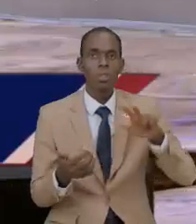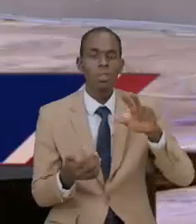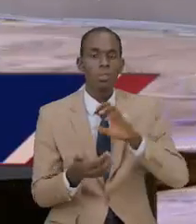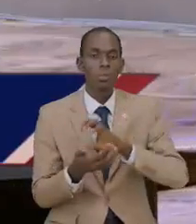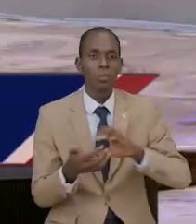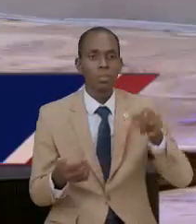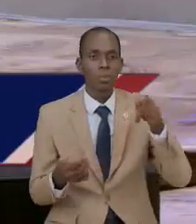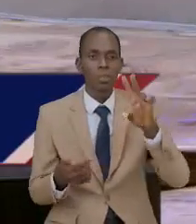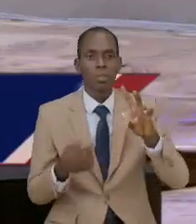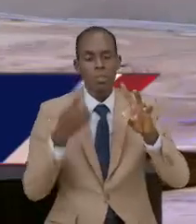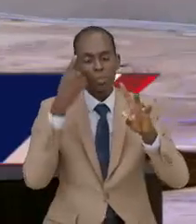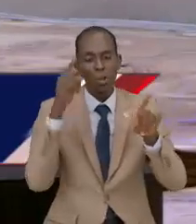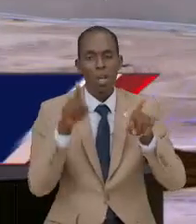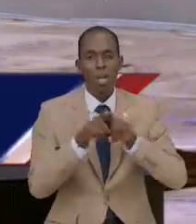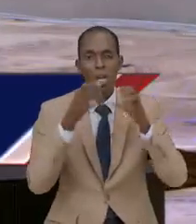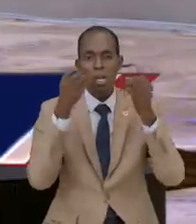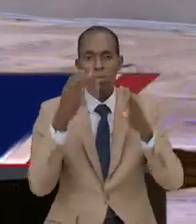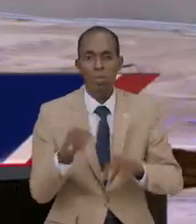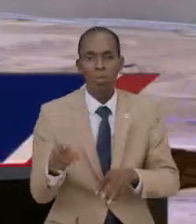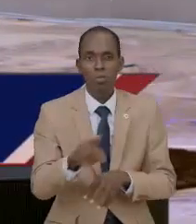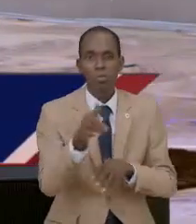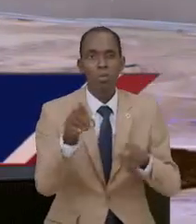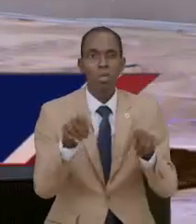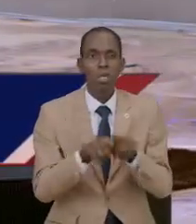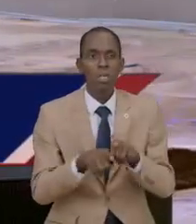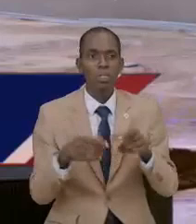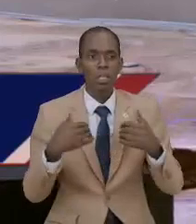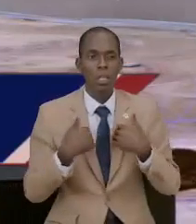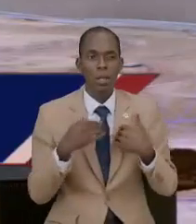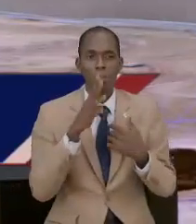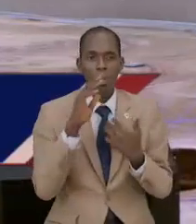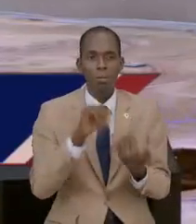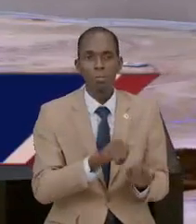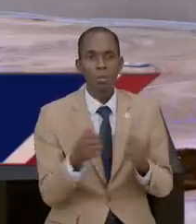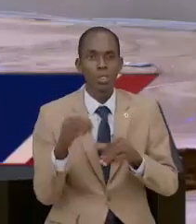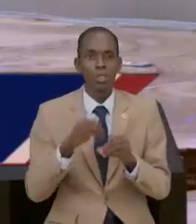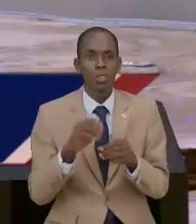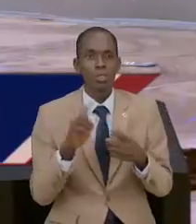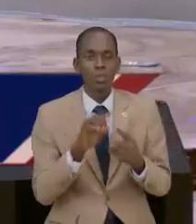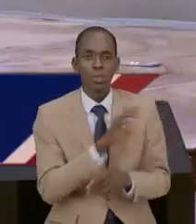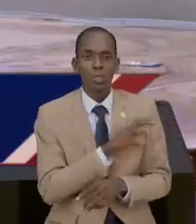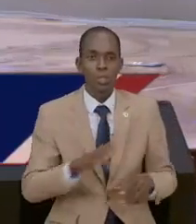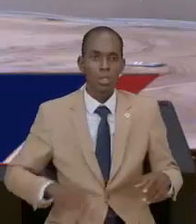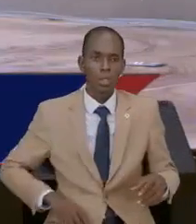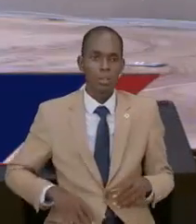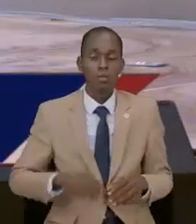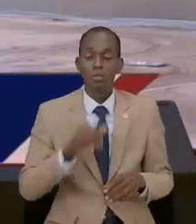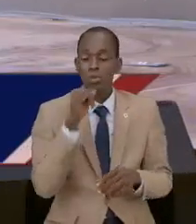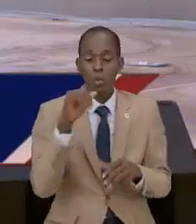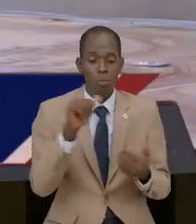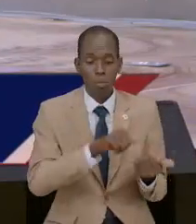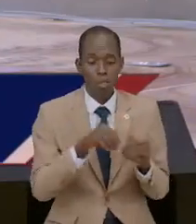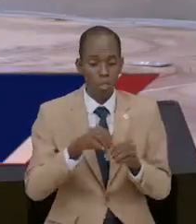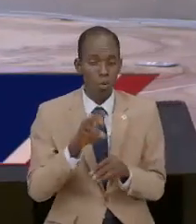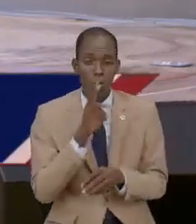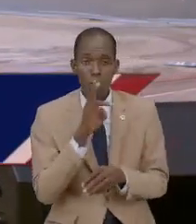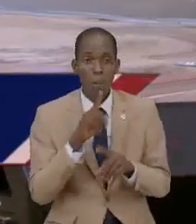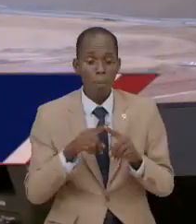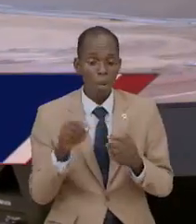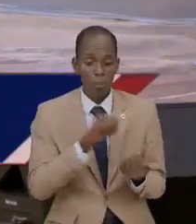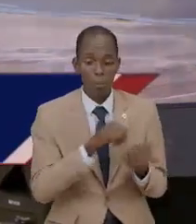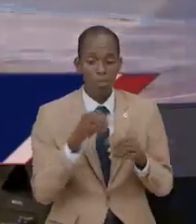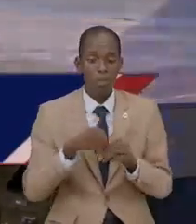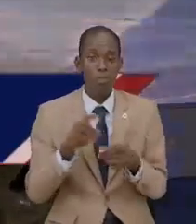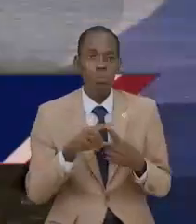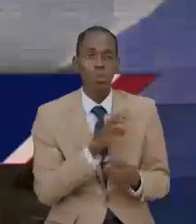you as are baptized into Christ, not baptized in water, baptized into